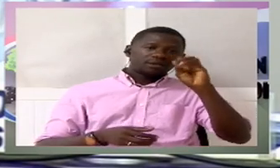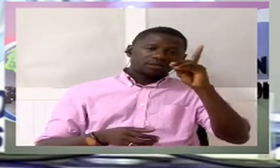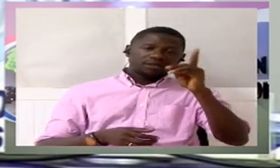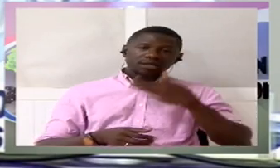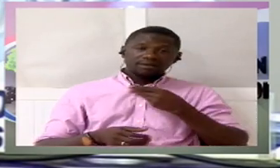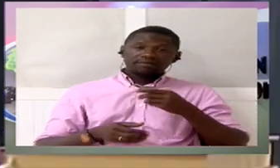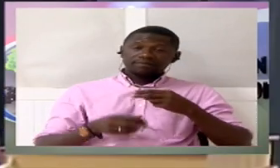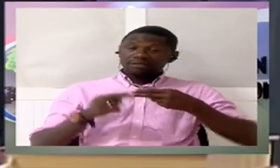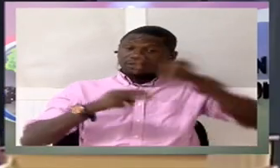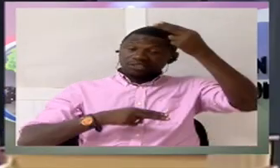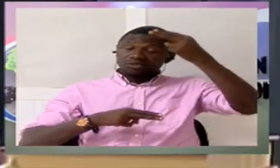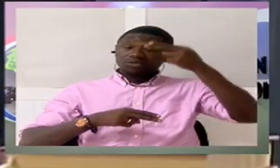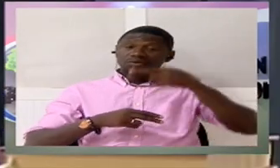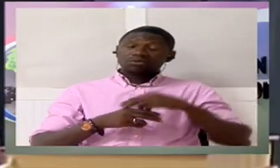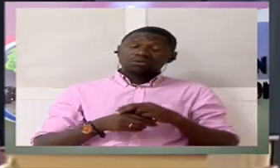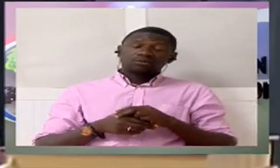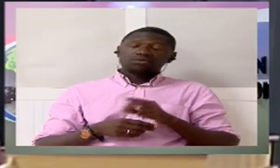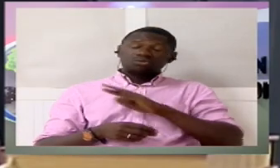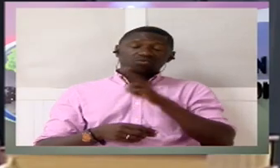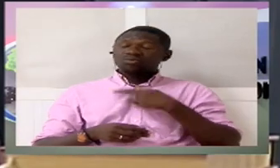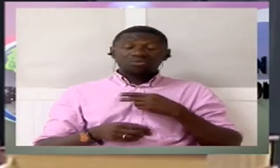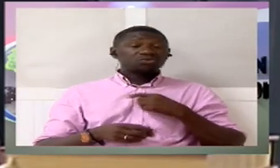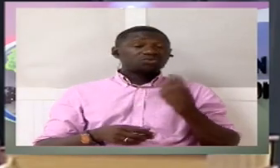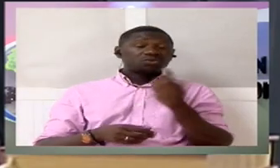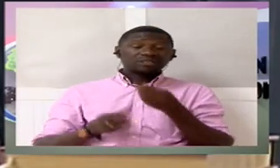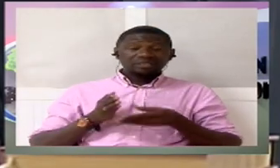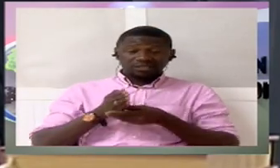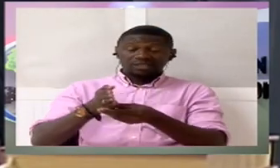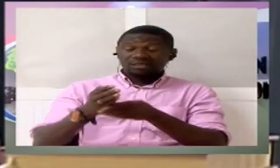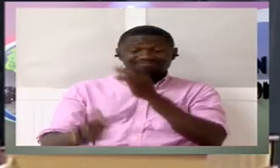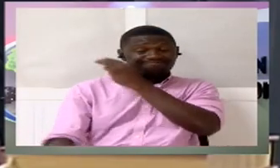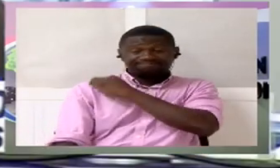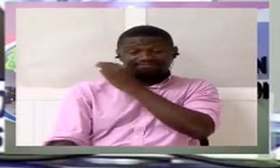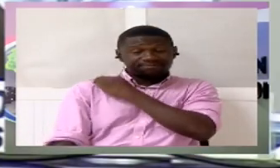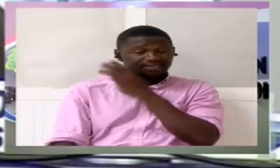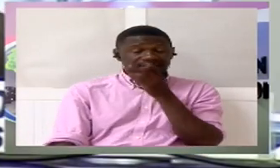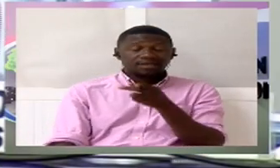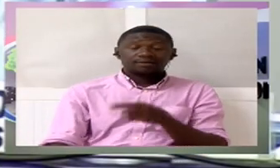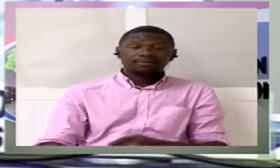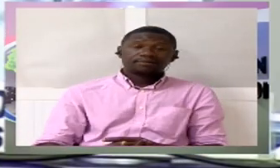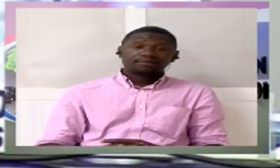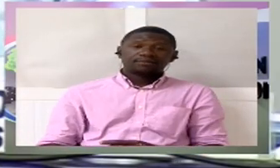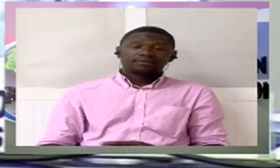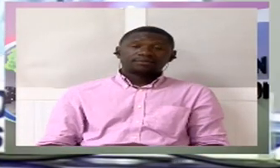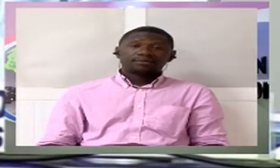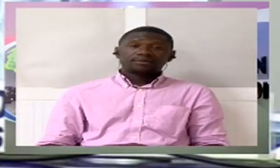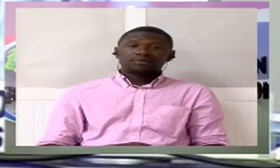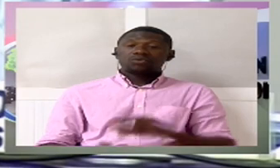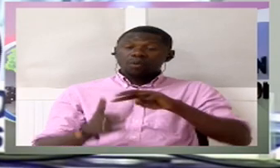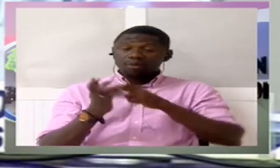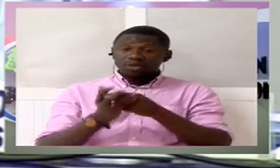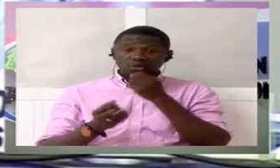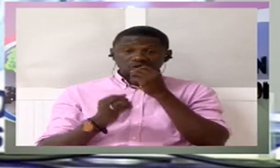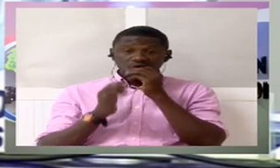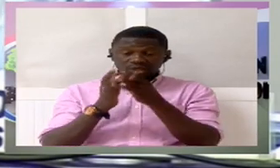tell him nyatonko dije. No, he was the leader. So you're referring to David Colley, Director General of